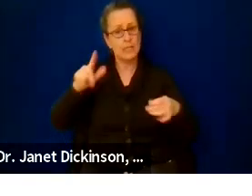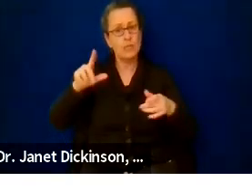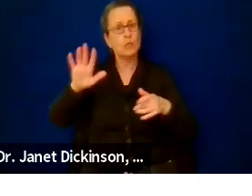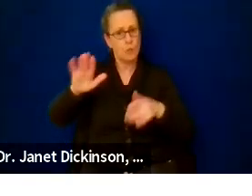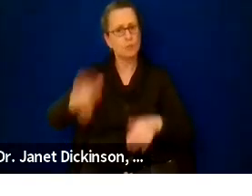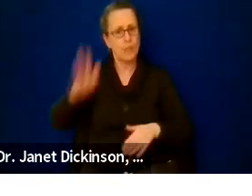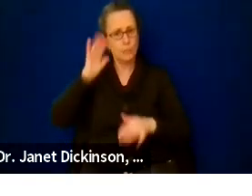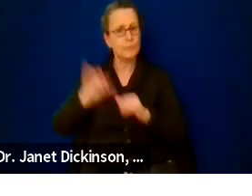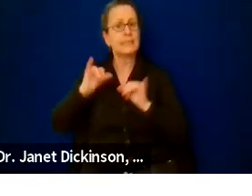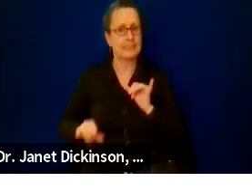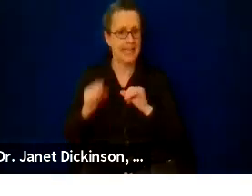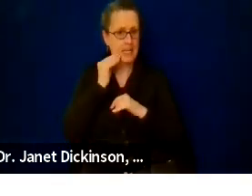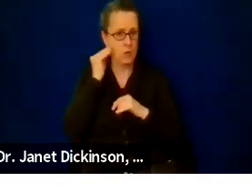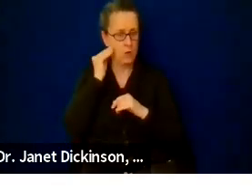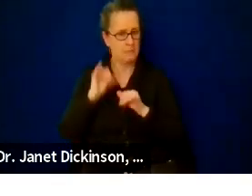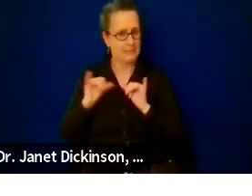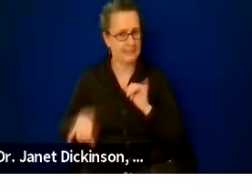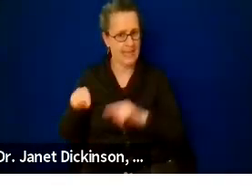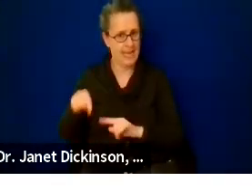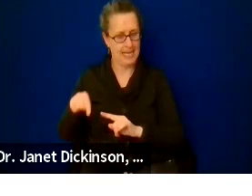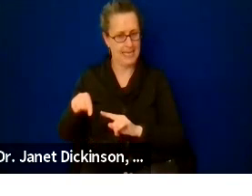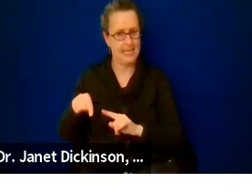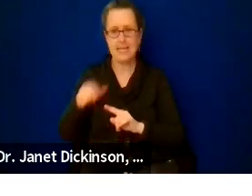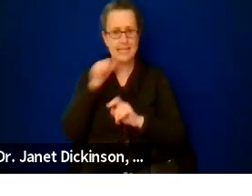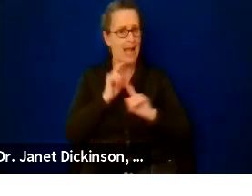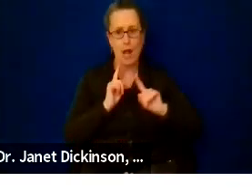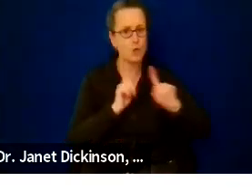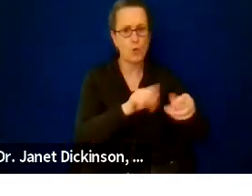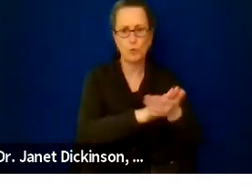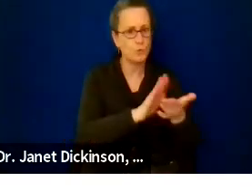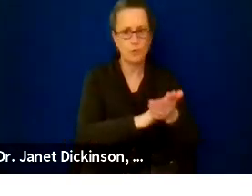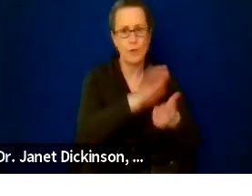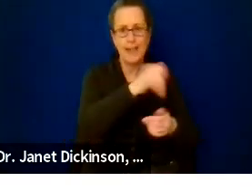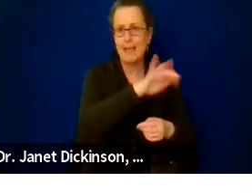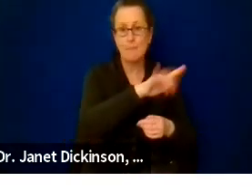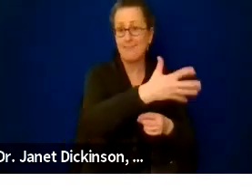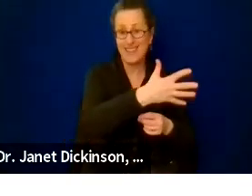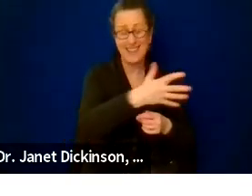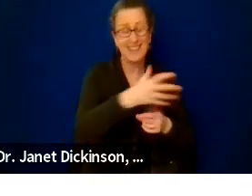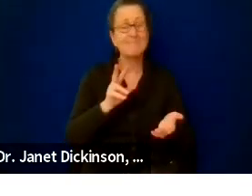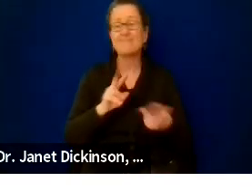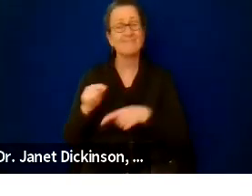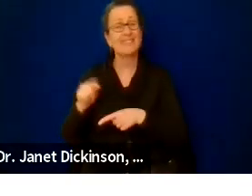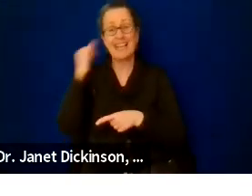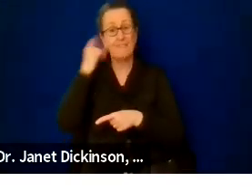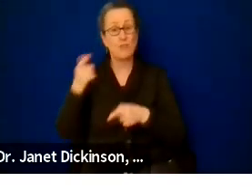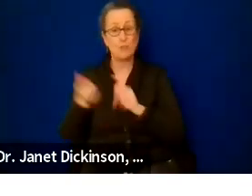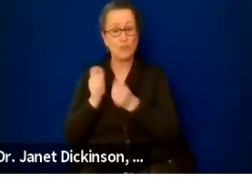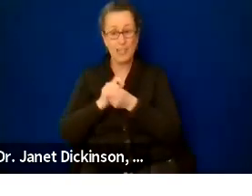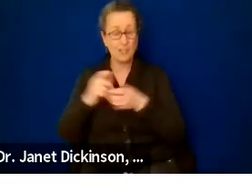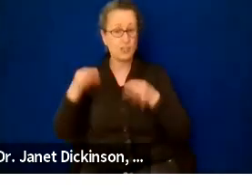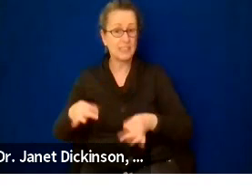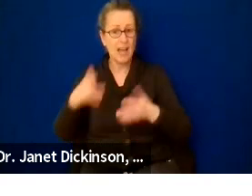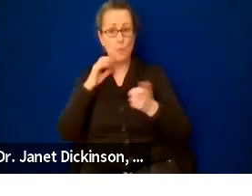But if somebody decides they want to step into remote, it's just basically notifying the principal, and that can happen. Great. And